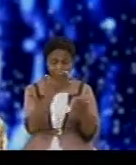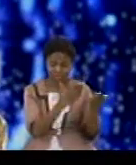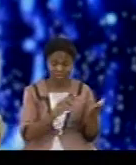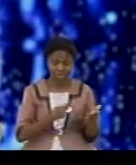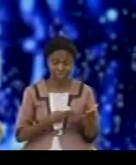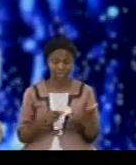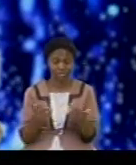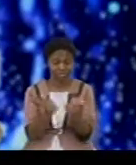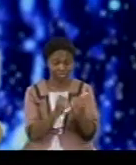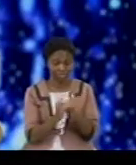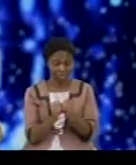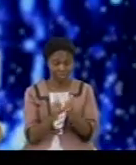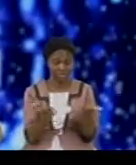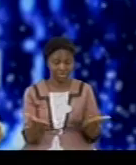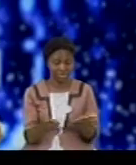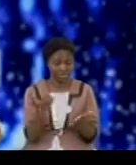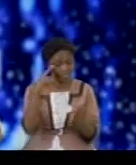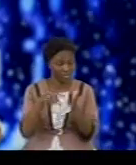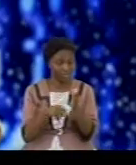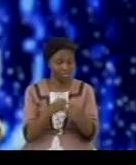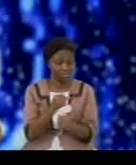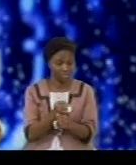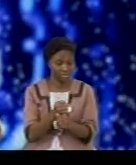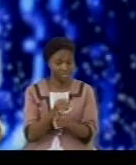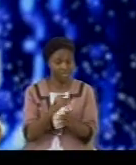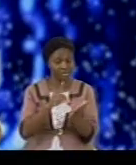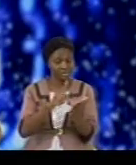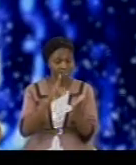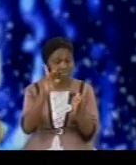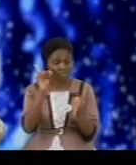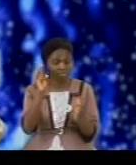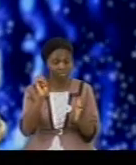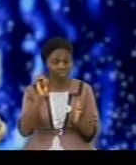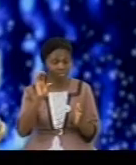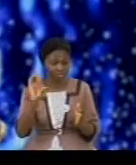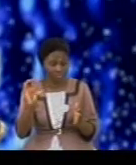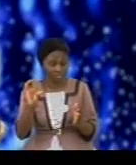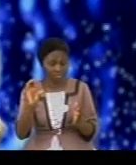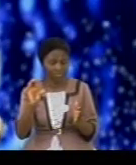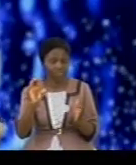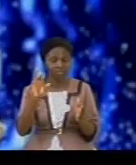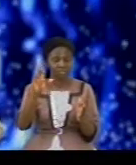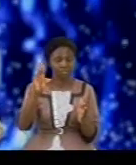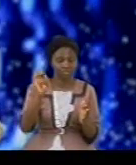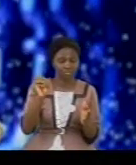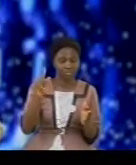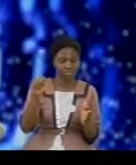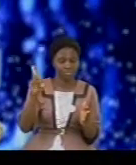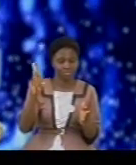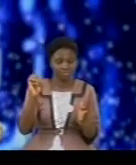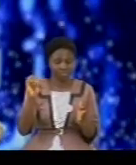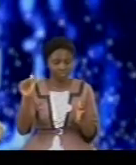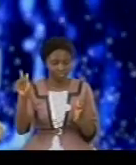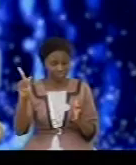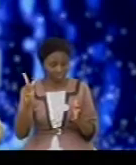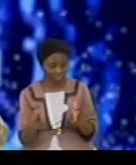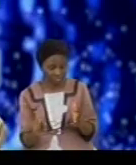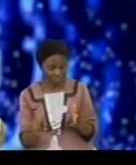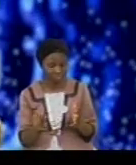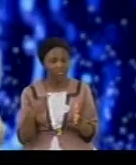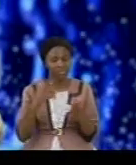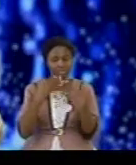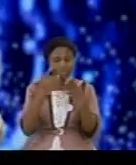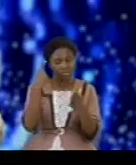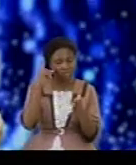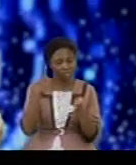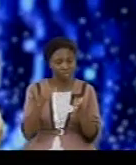for this year's December retreat. We thank you for the message we had earlier on heard, and we thank you for the impact it